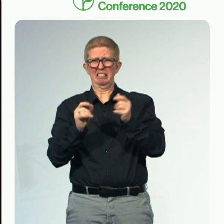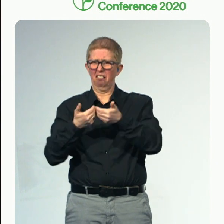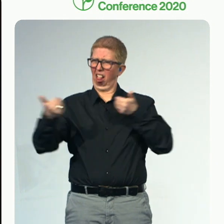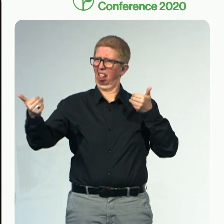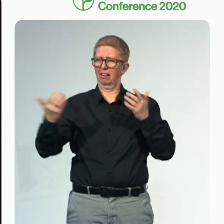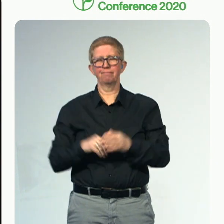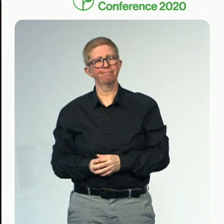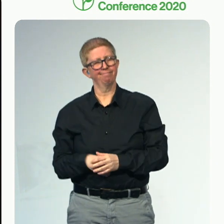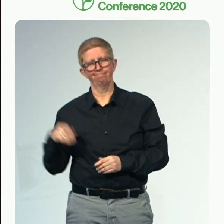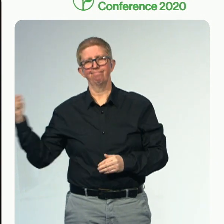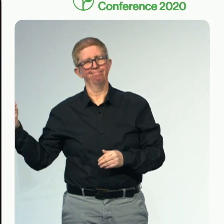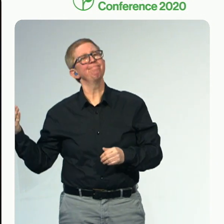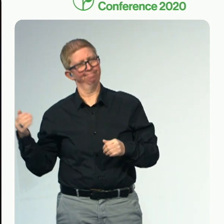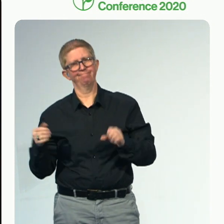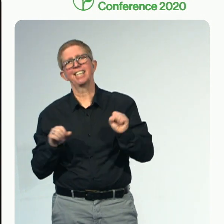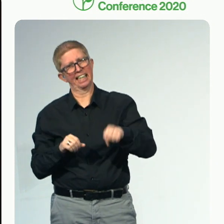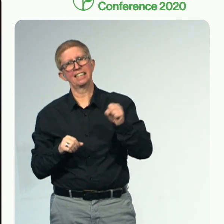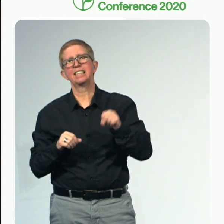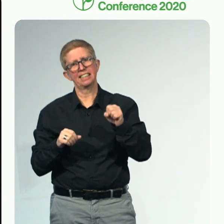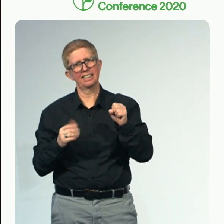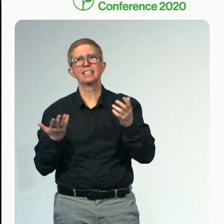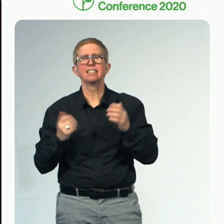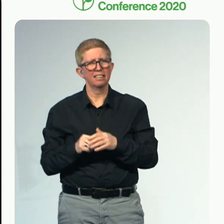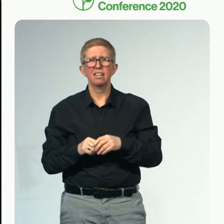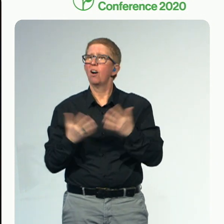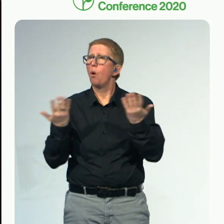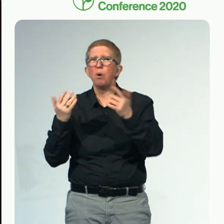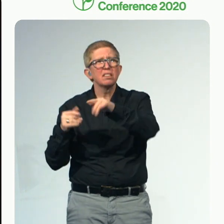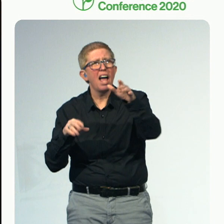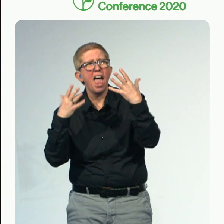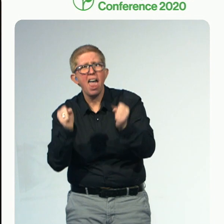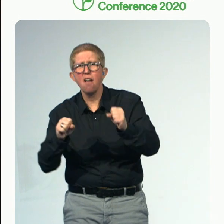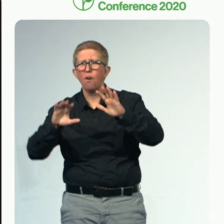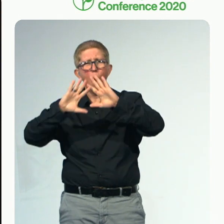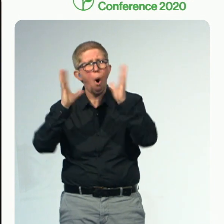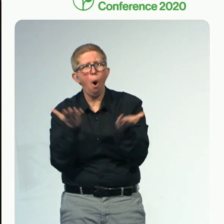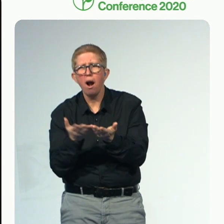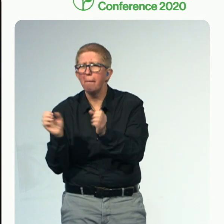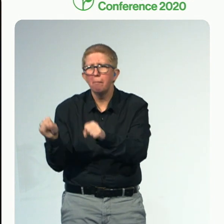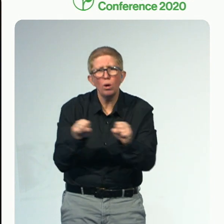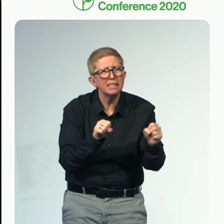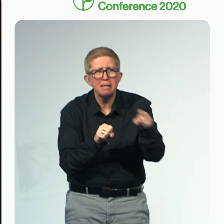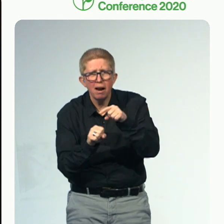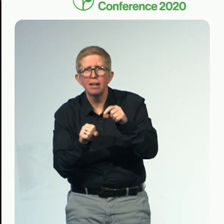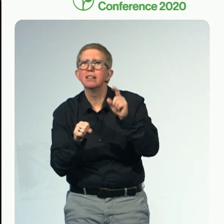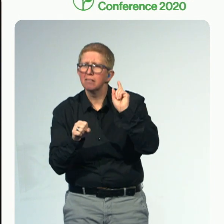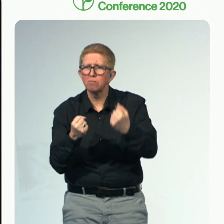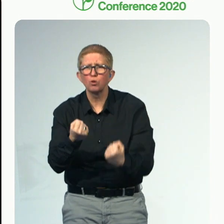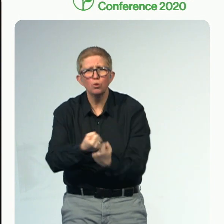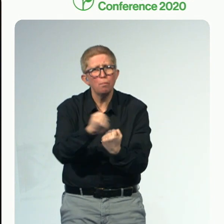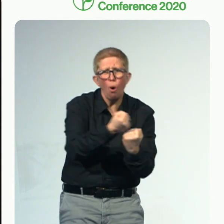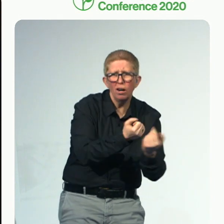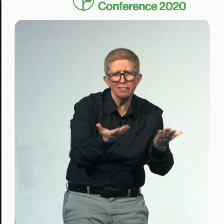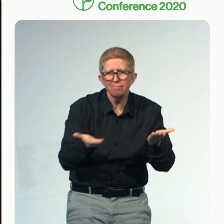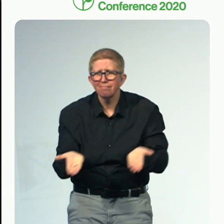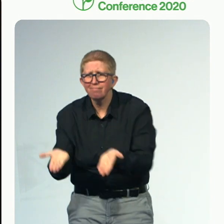and we still didn't really explore its possibilities. So, for example, also when the first question you